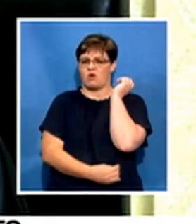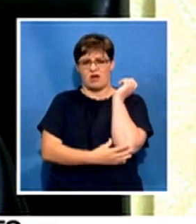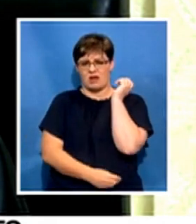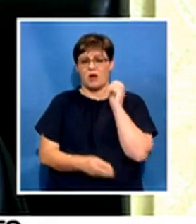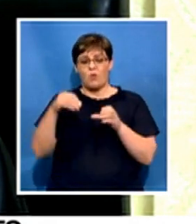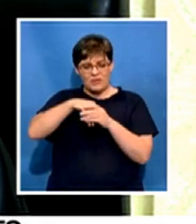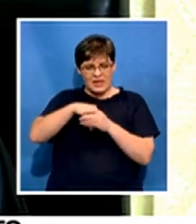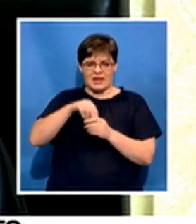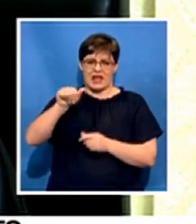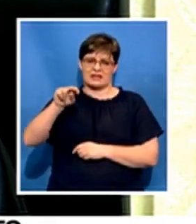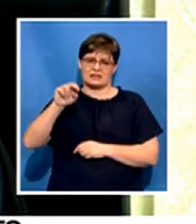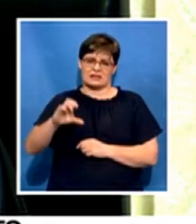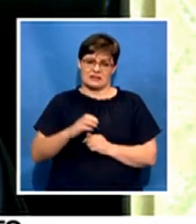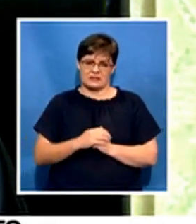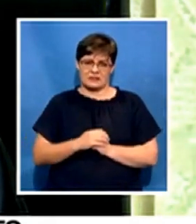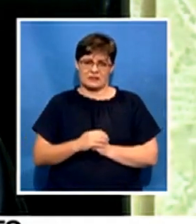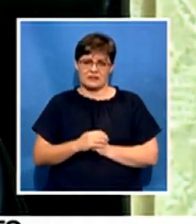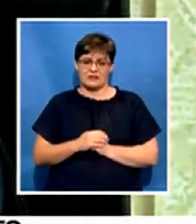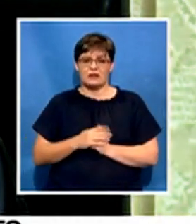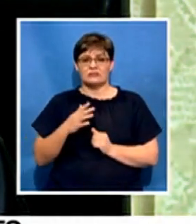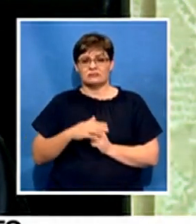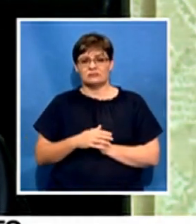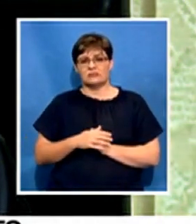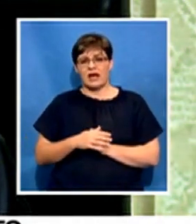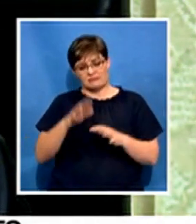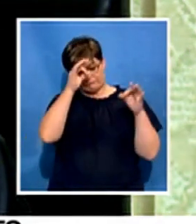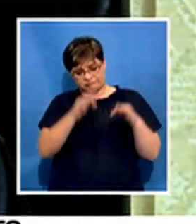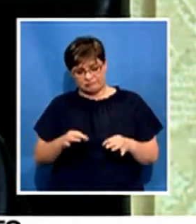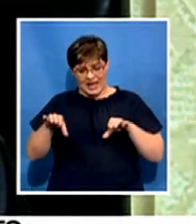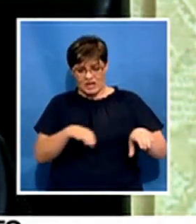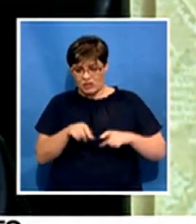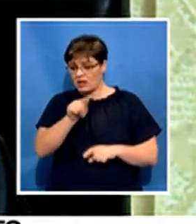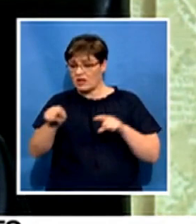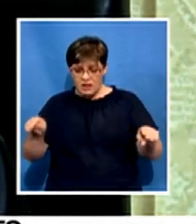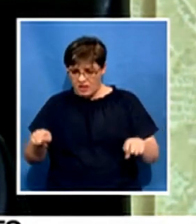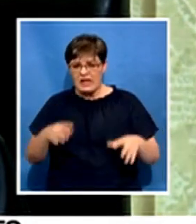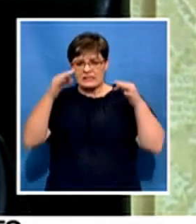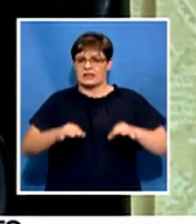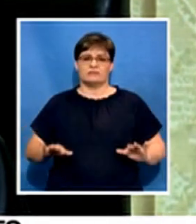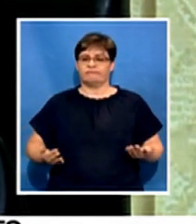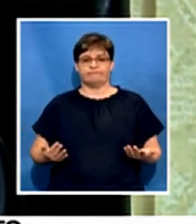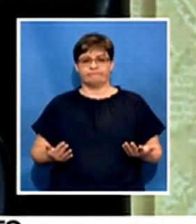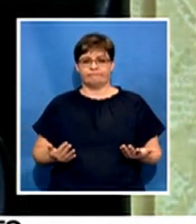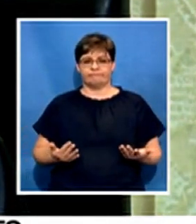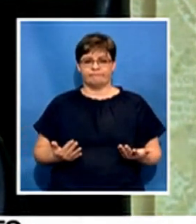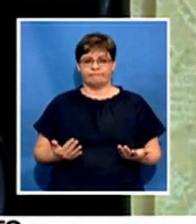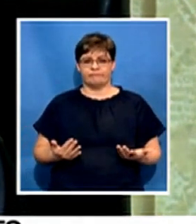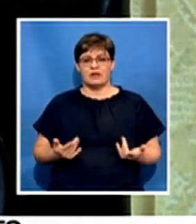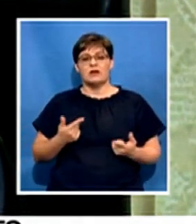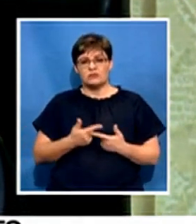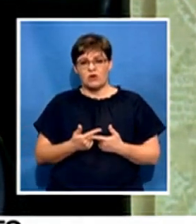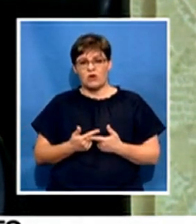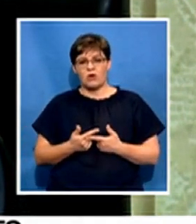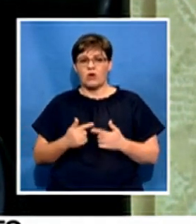of decisive action by elected officials. The ongoing challenges of unity and cohesion,